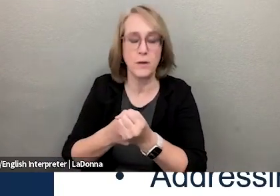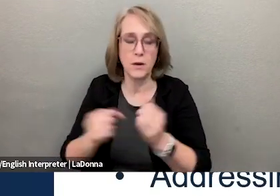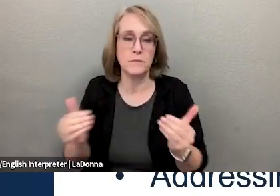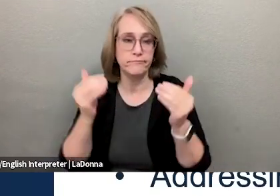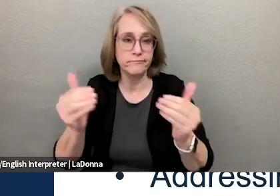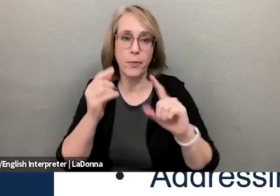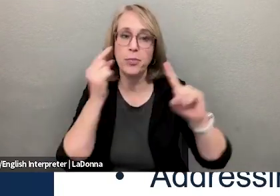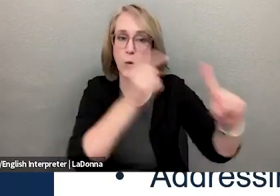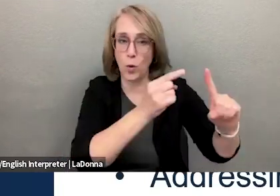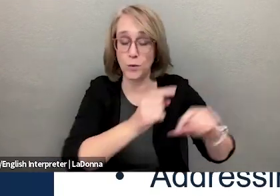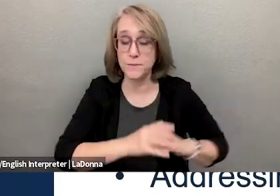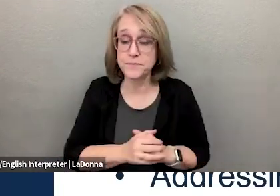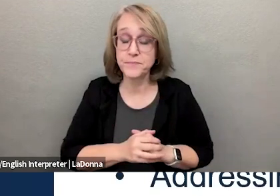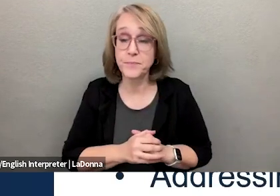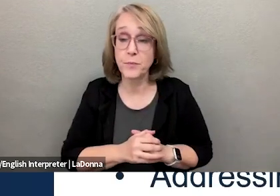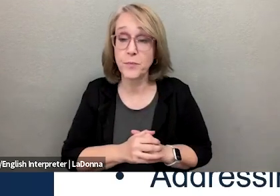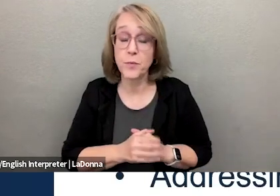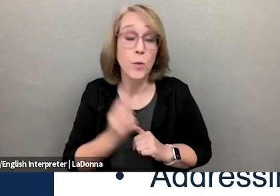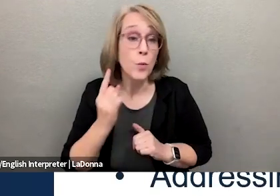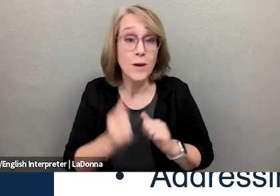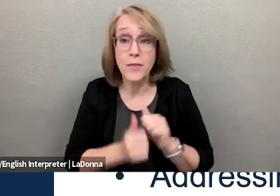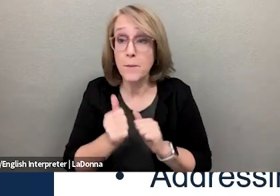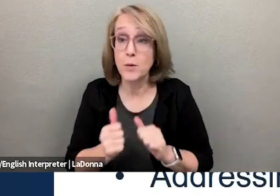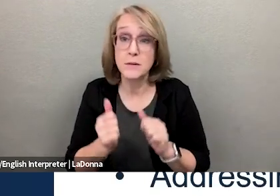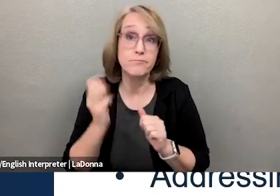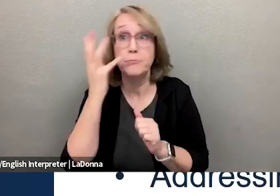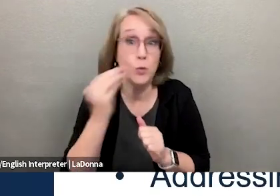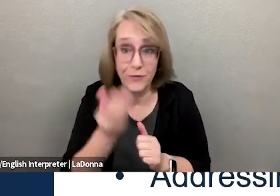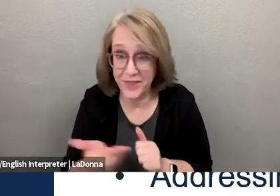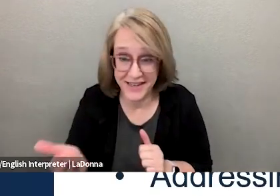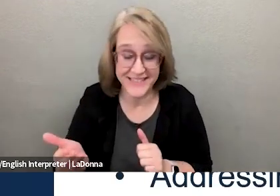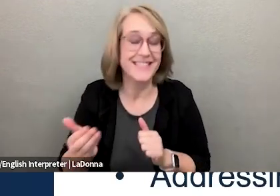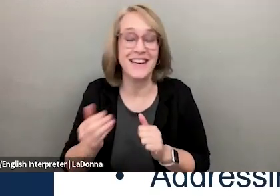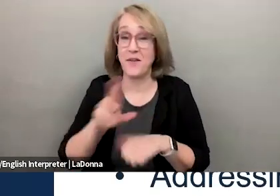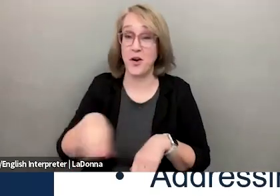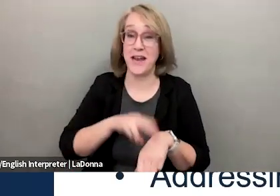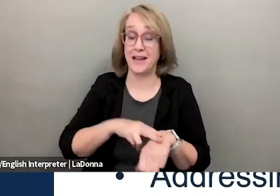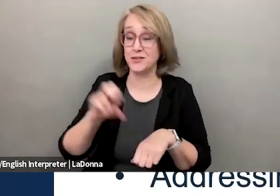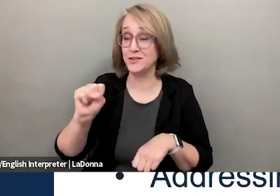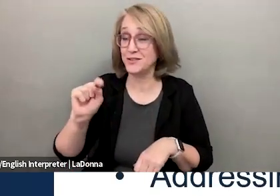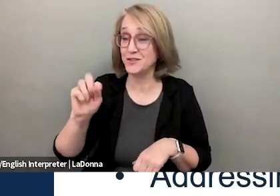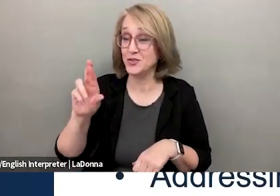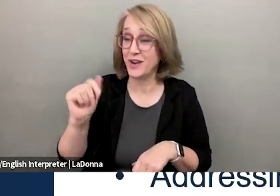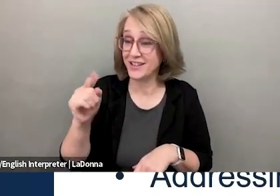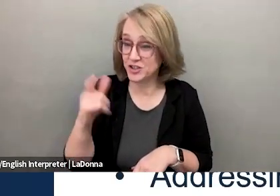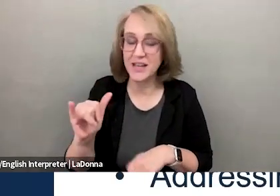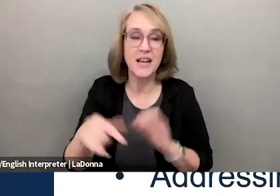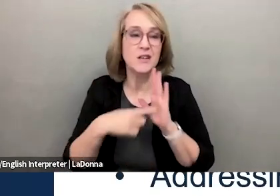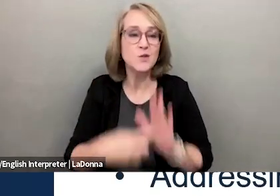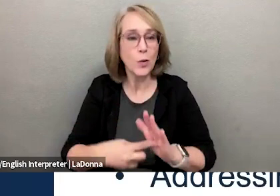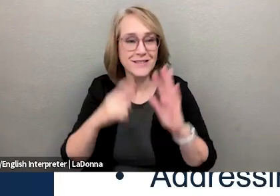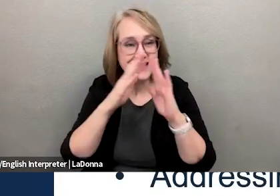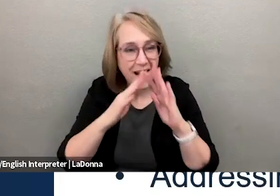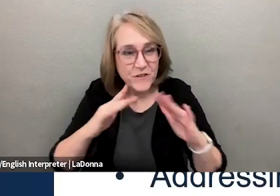this goal. I think one of the most beautiful things about the national strategy is that it reflects the beauty and diversity of